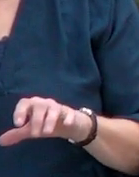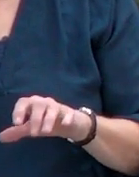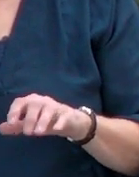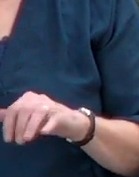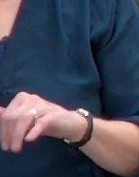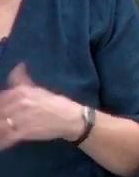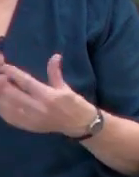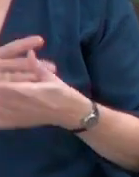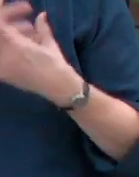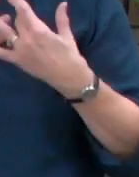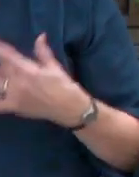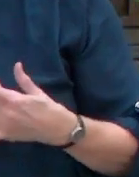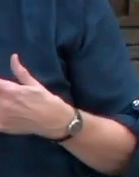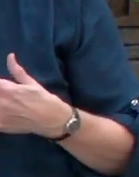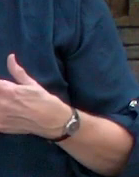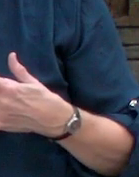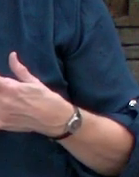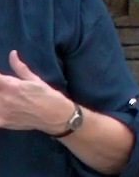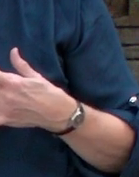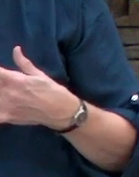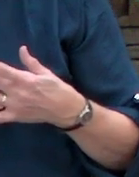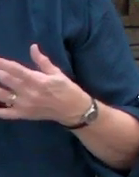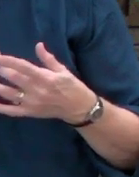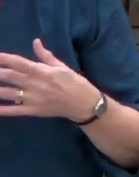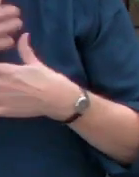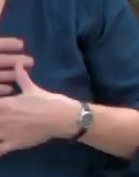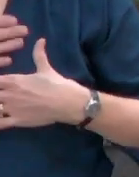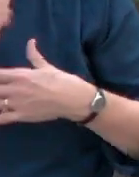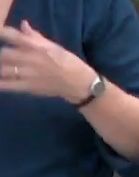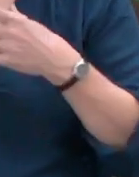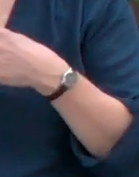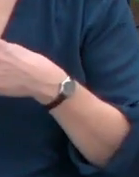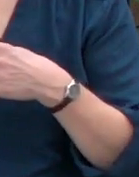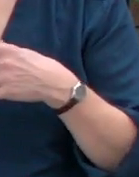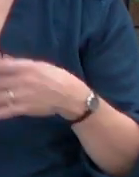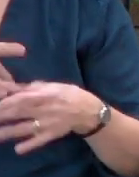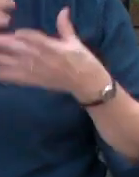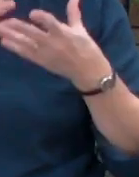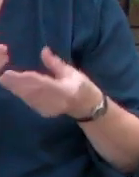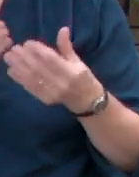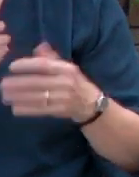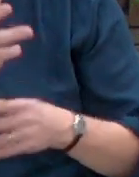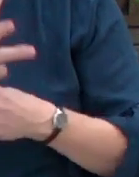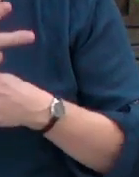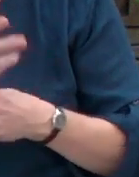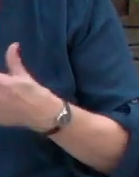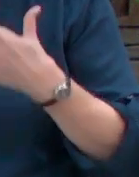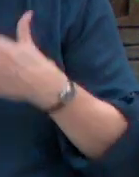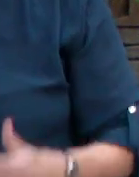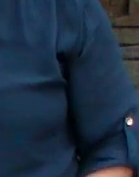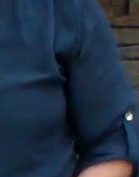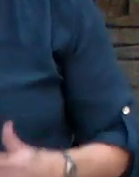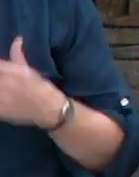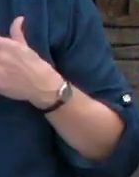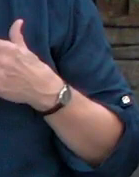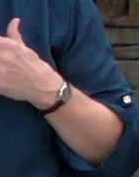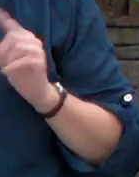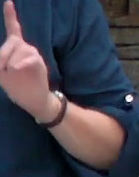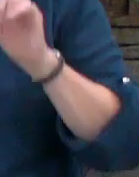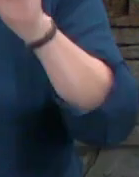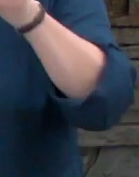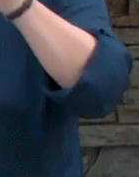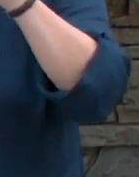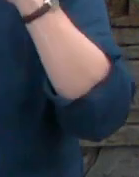our hearts, Lord God. You said our hearts are pleasing to God, tender care, a good life, upward call,